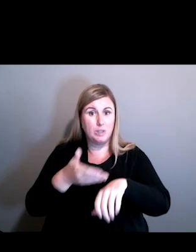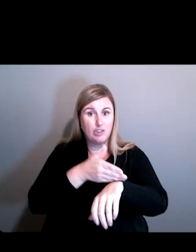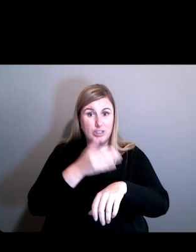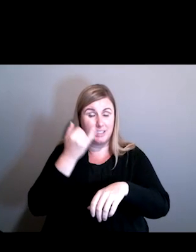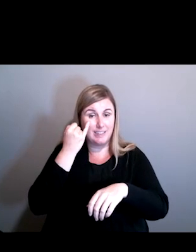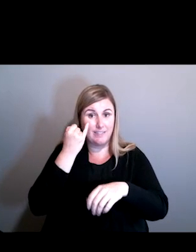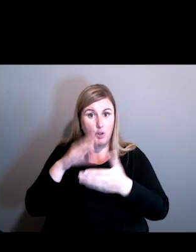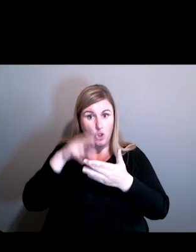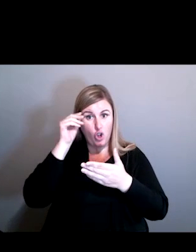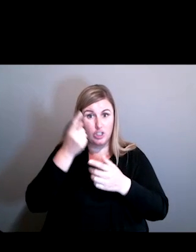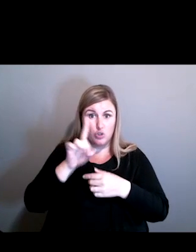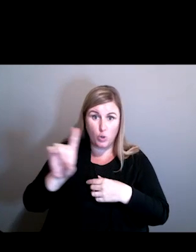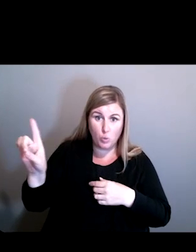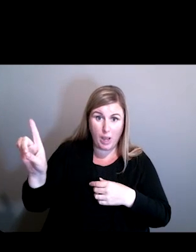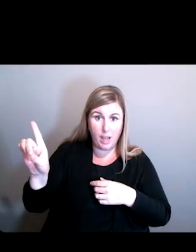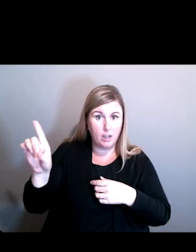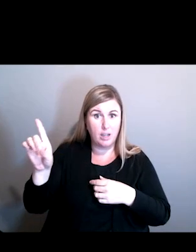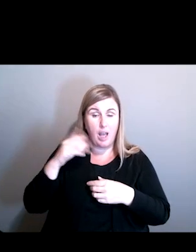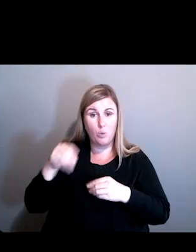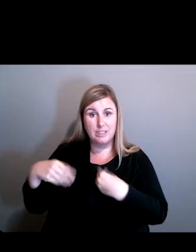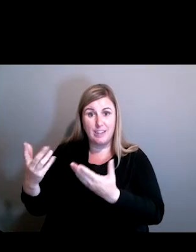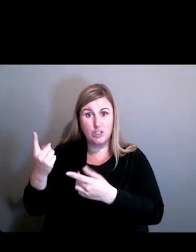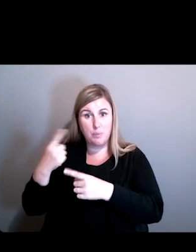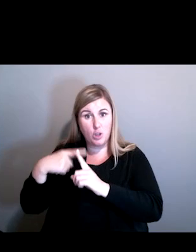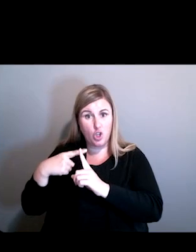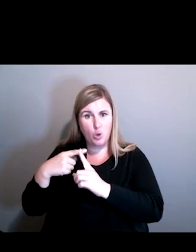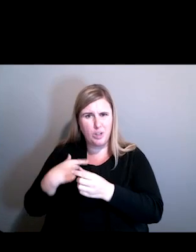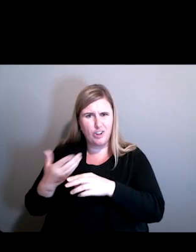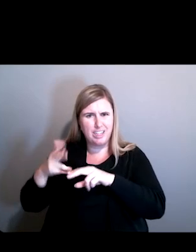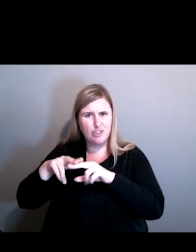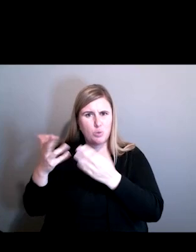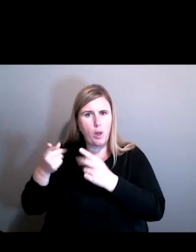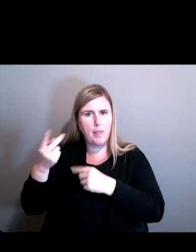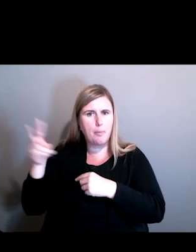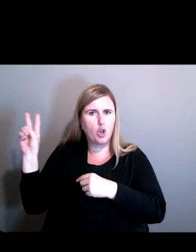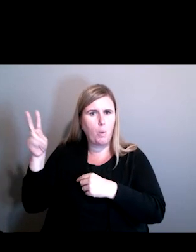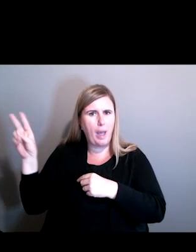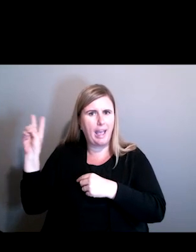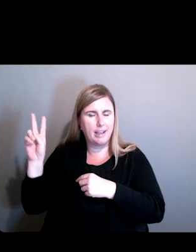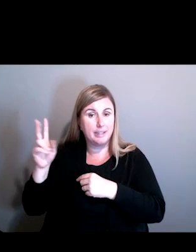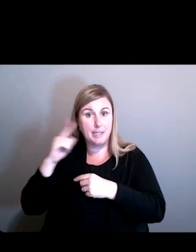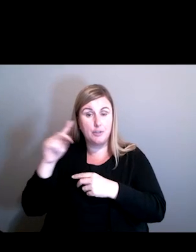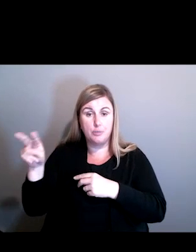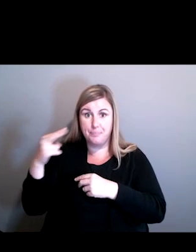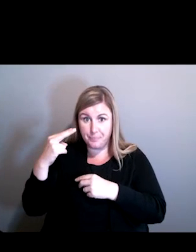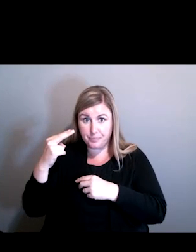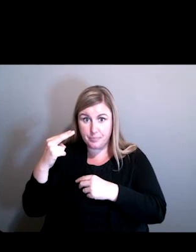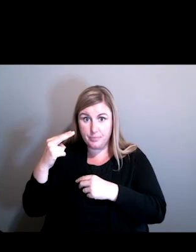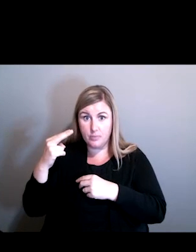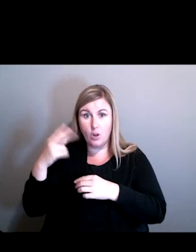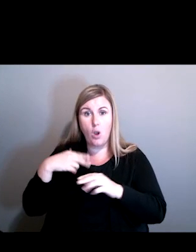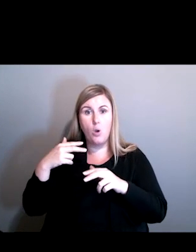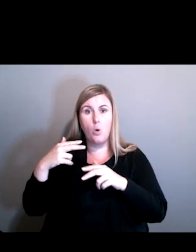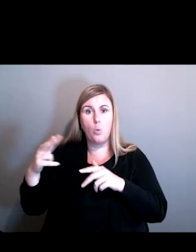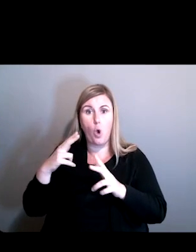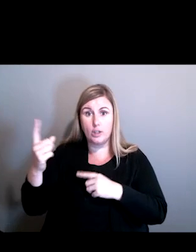our learner is turned away from us and we deliver something good, what are we increasing? Them looking away. Where if they're turned towards us, are